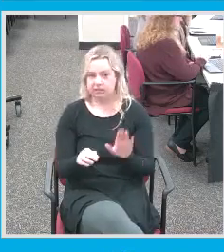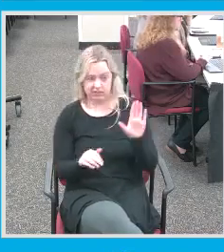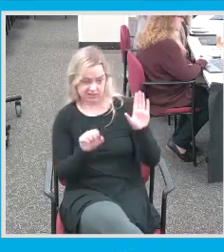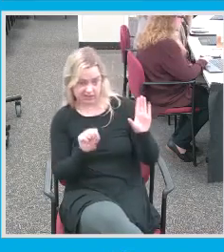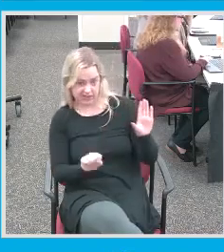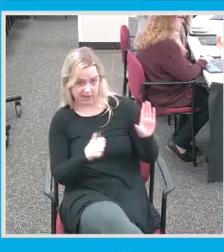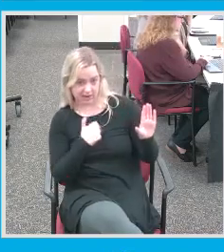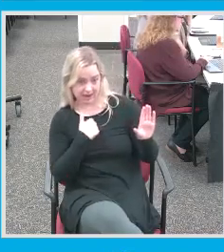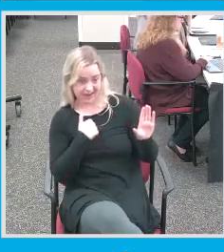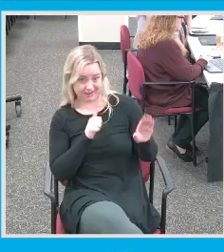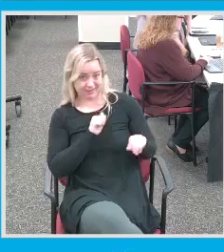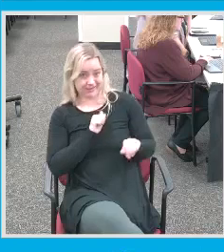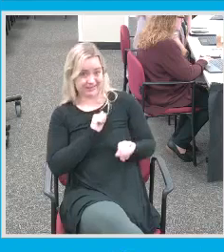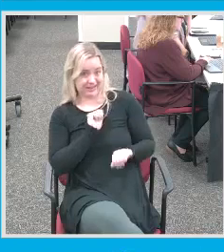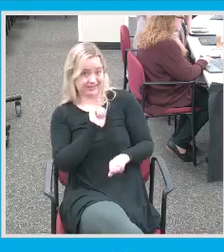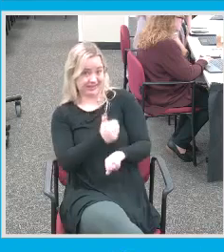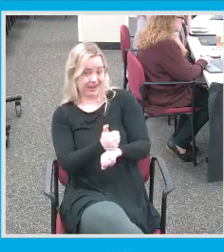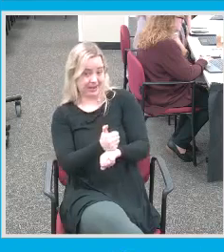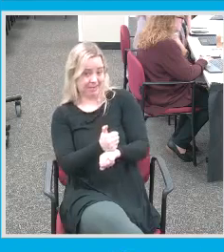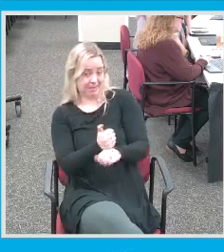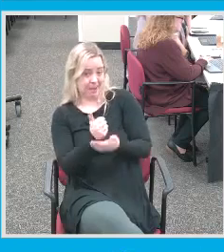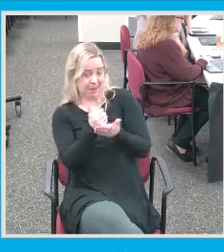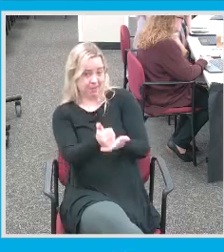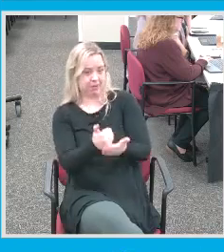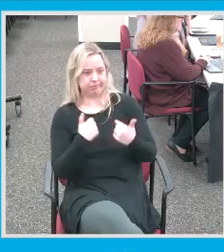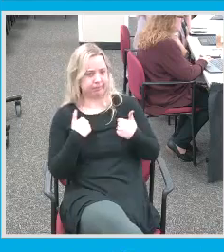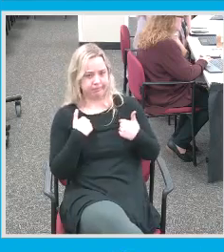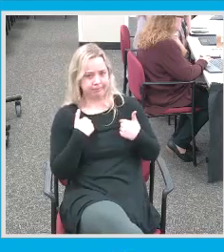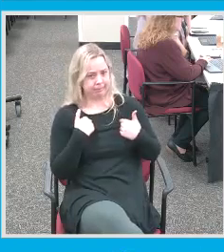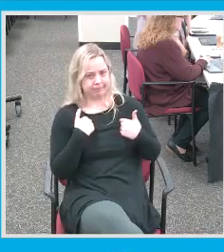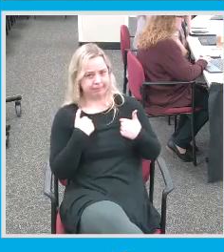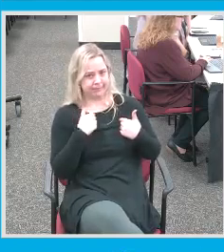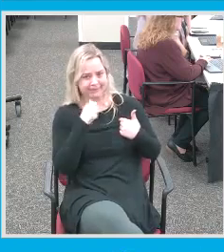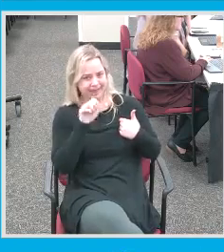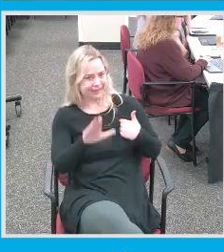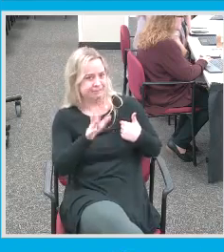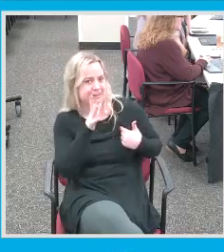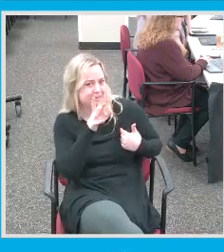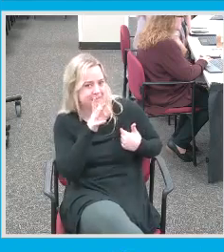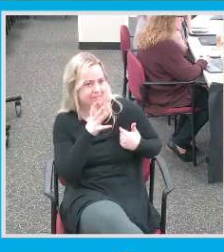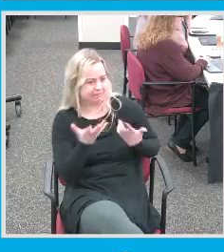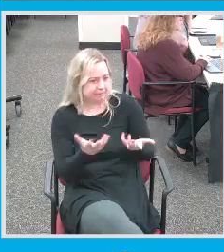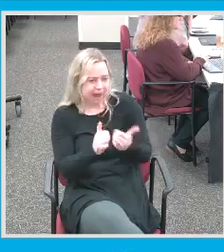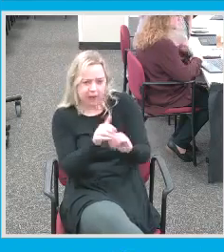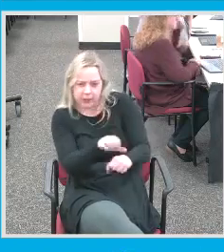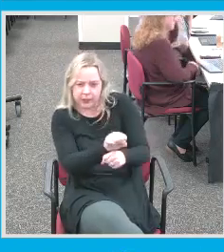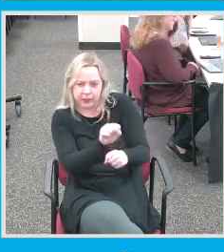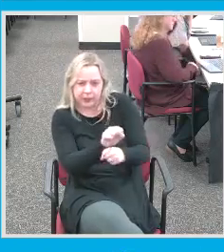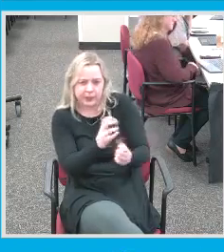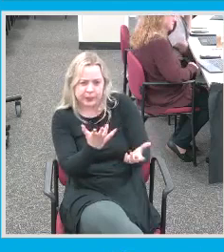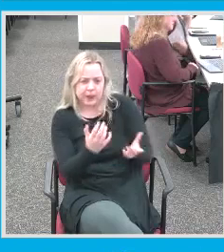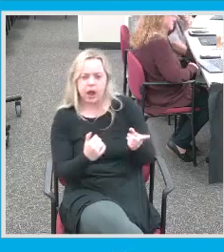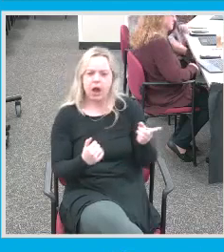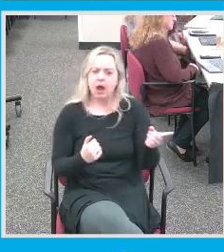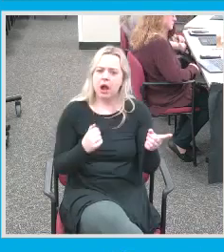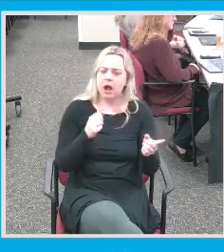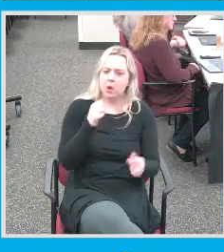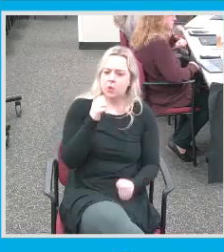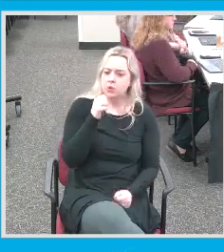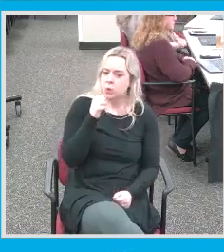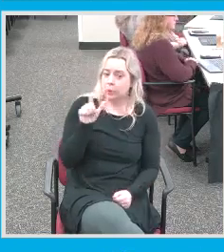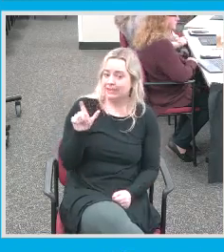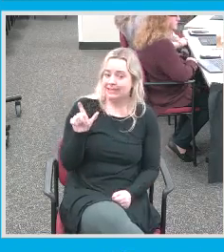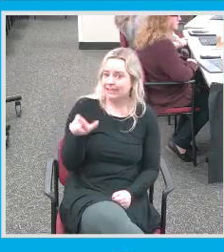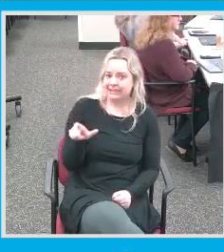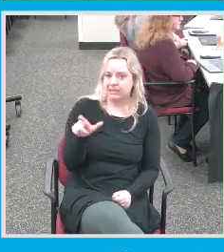set him up with that since he's not my child, or would I need his mother involved? They don't have to have permission from a parent Okay. to use